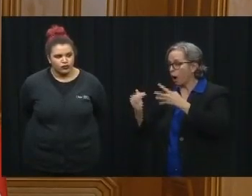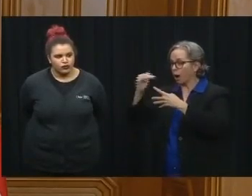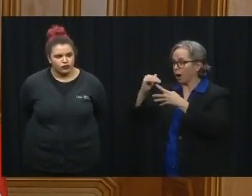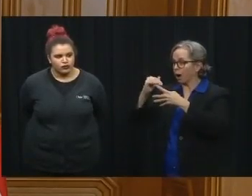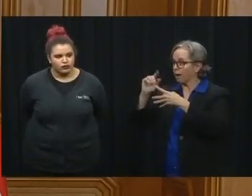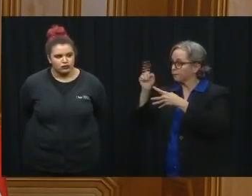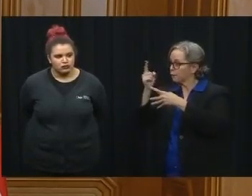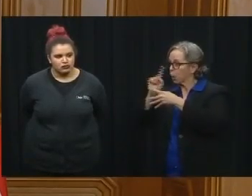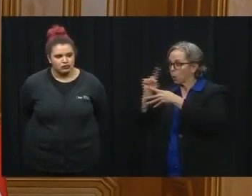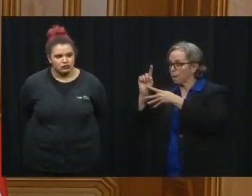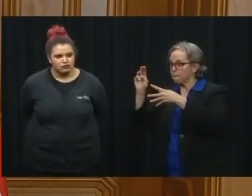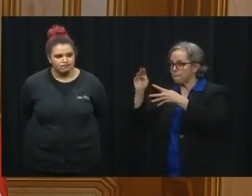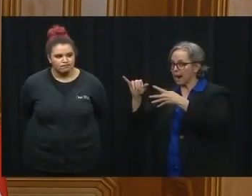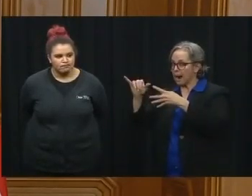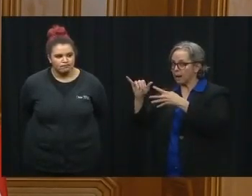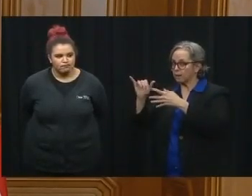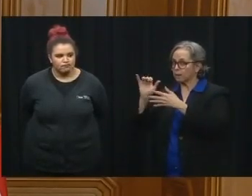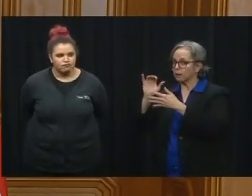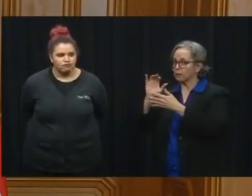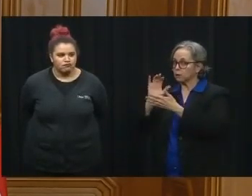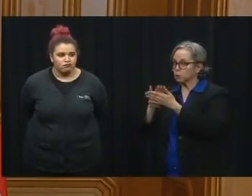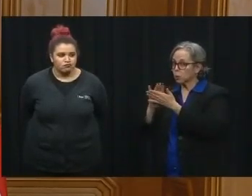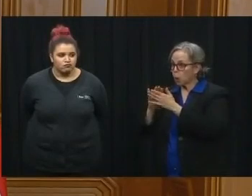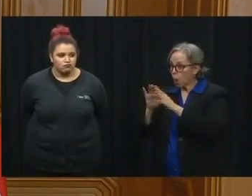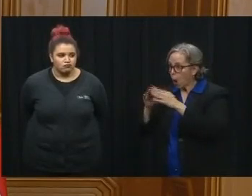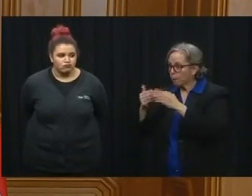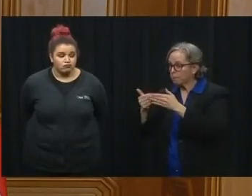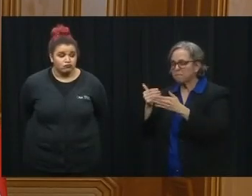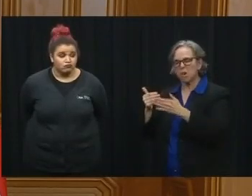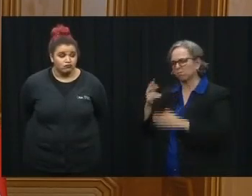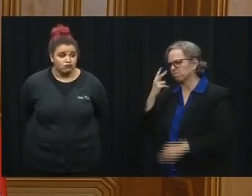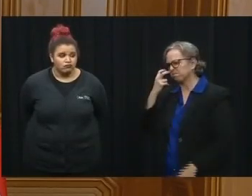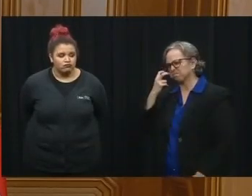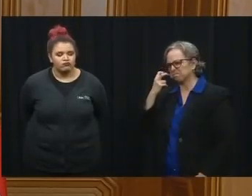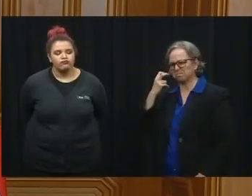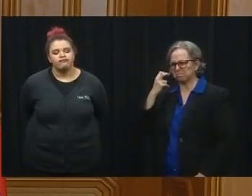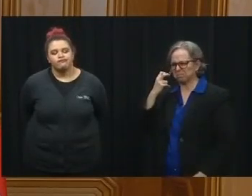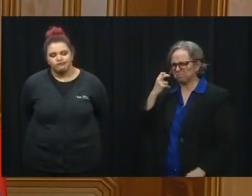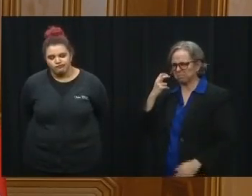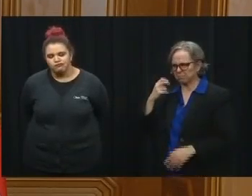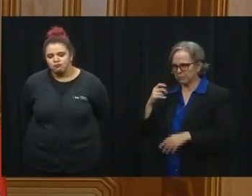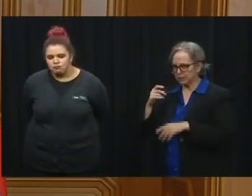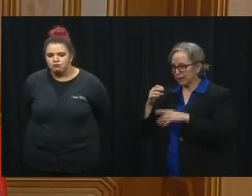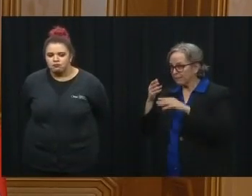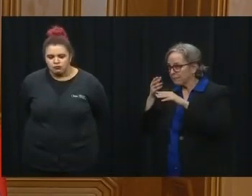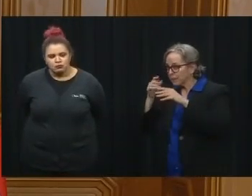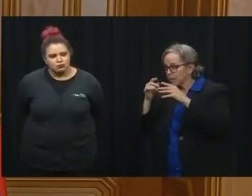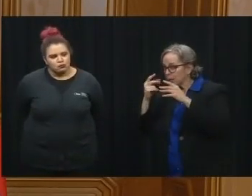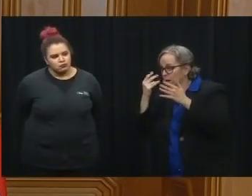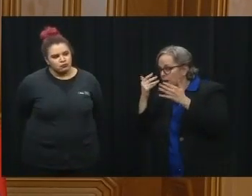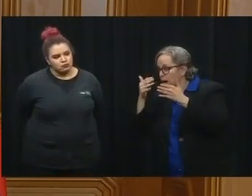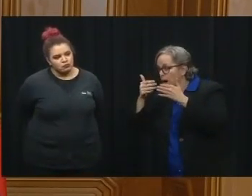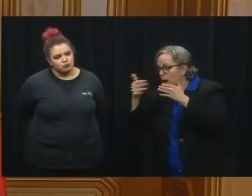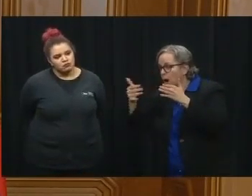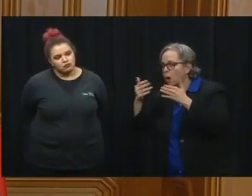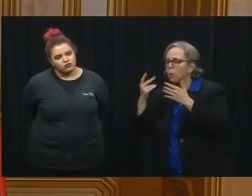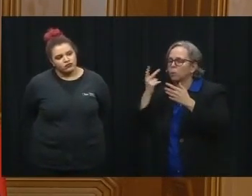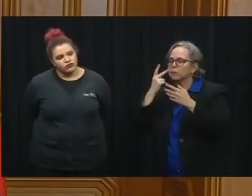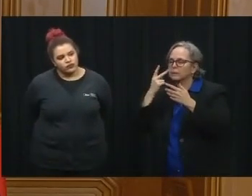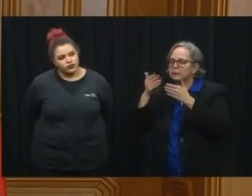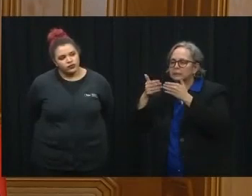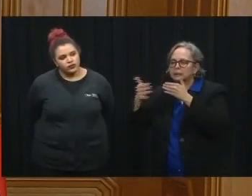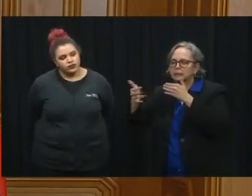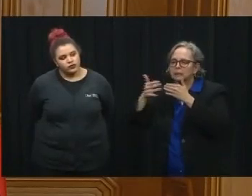then. And it's going to take some time after that before you have school open. So is it possible that we do not go back into school